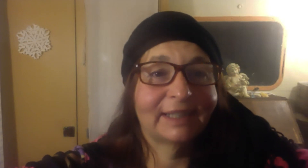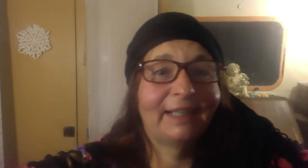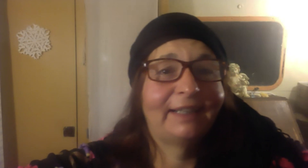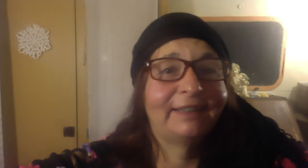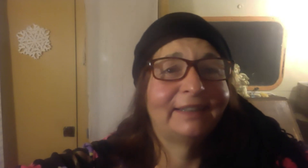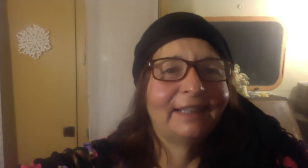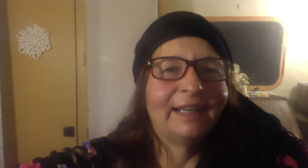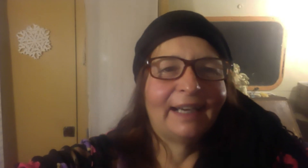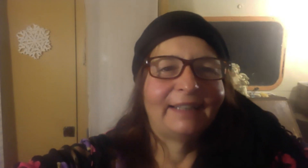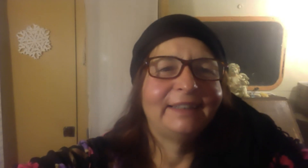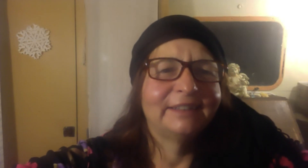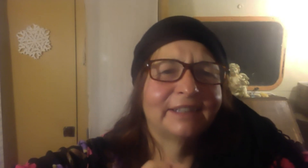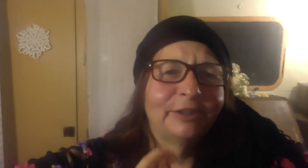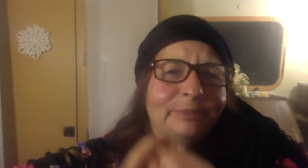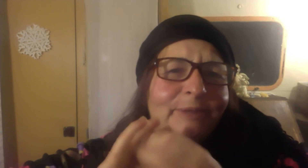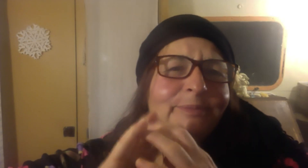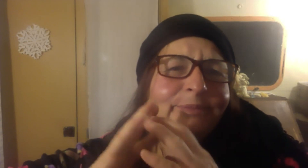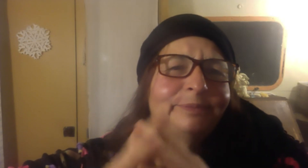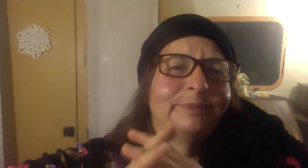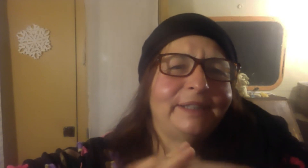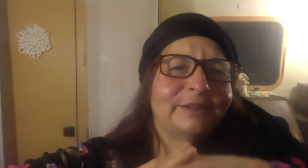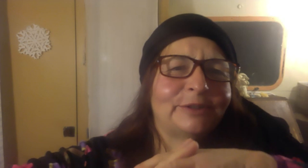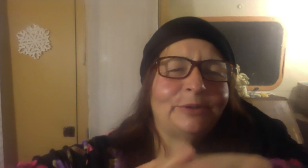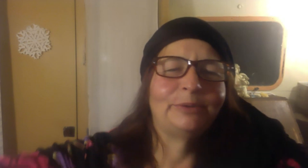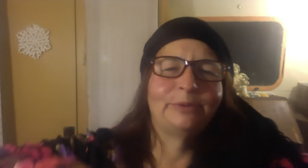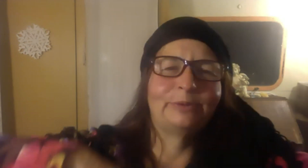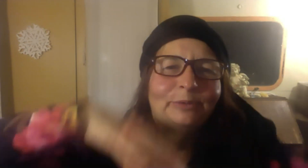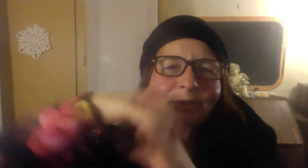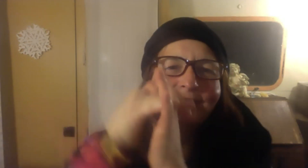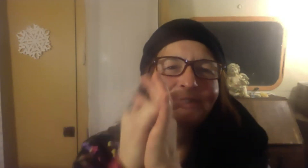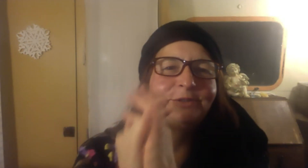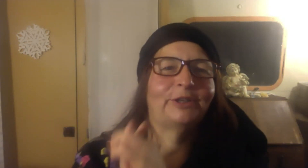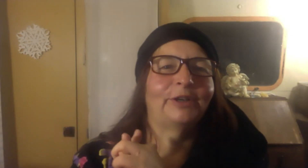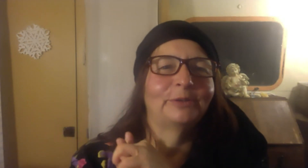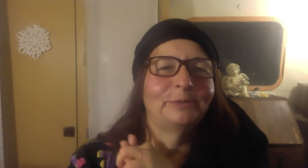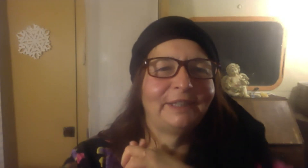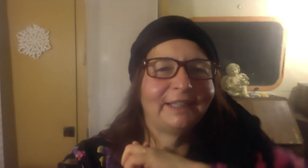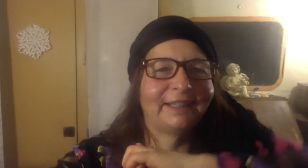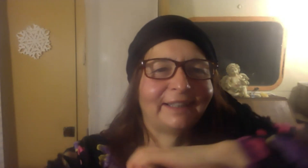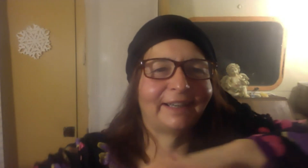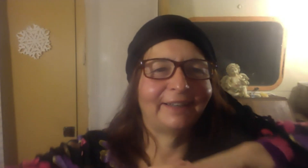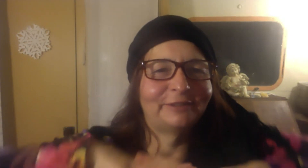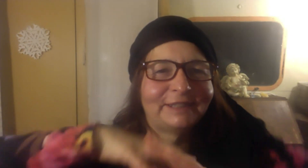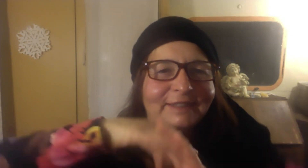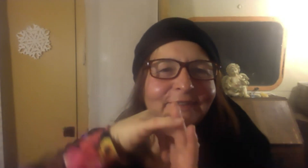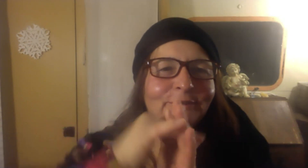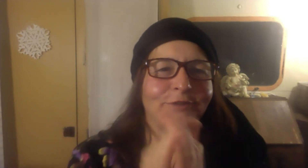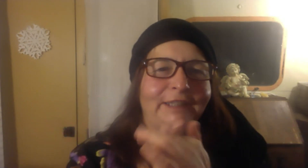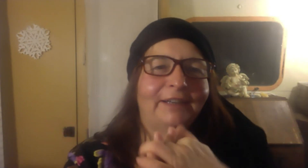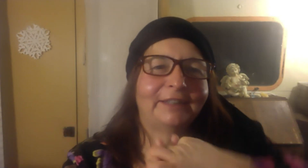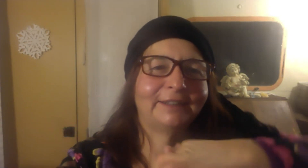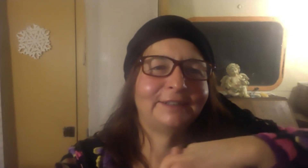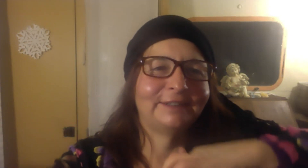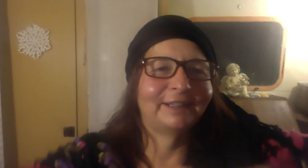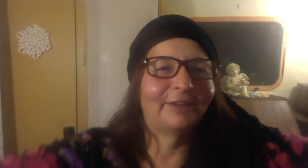masters, and I think there's other beings who want to talk through me, and I was a little freaked